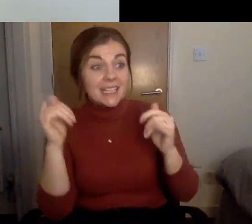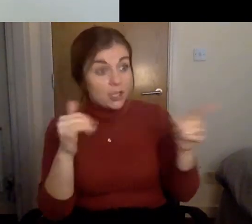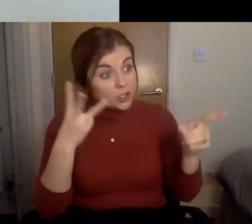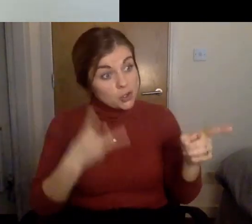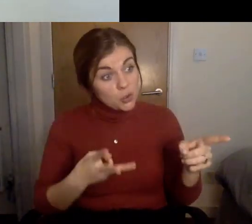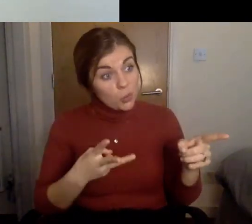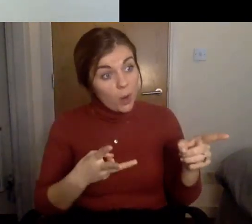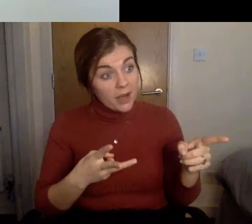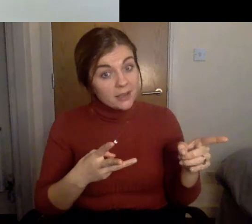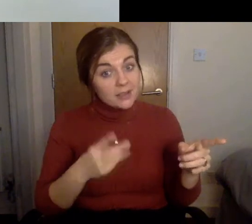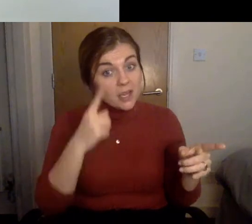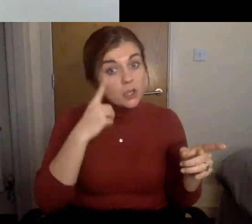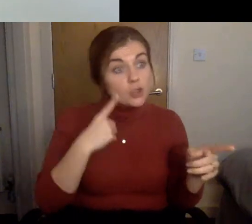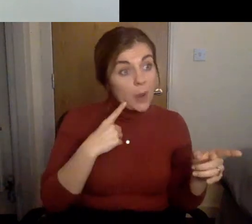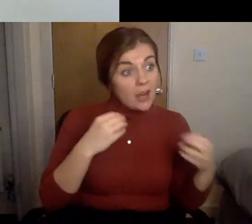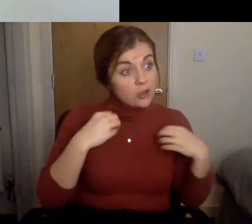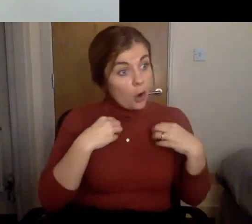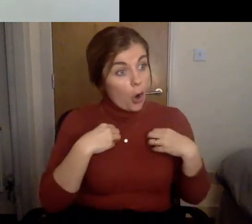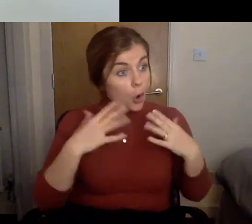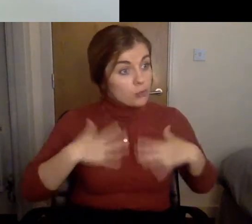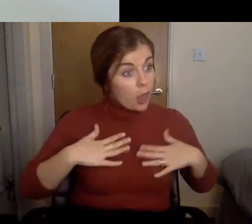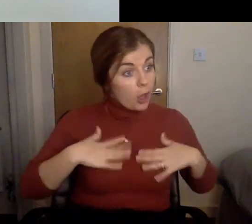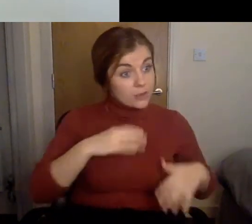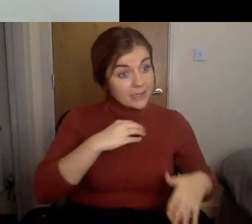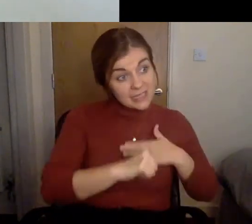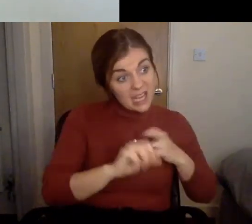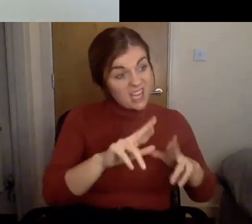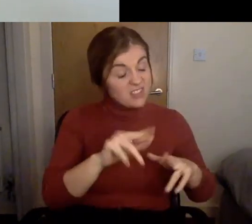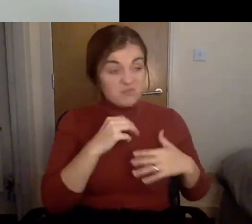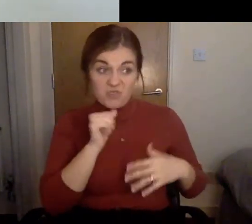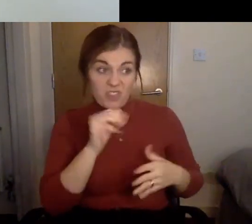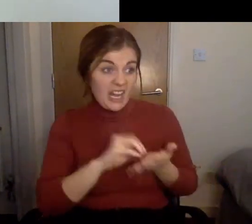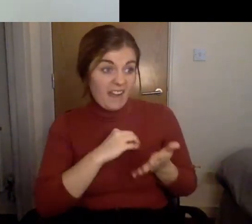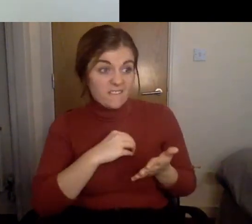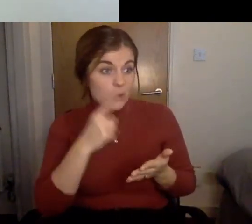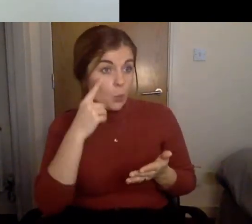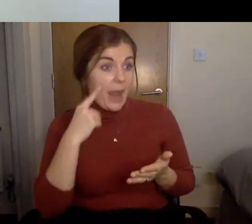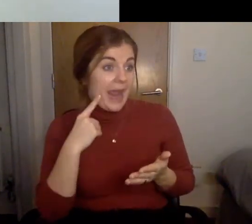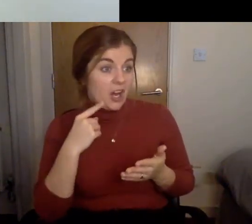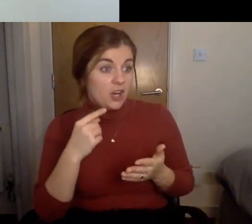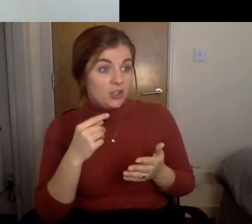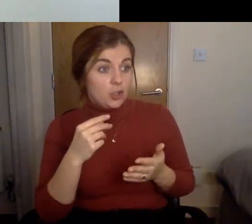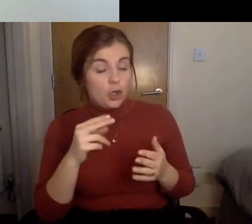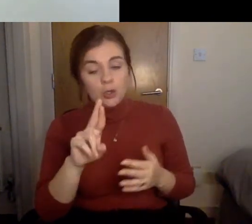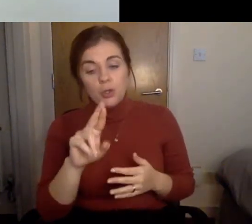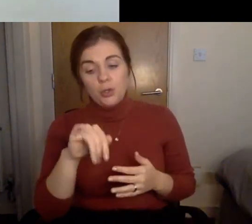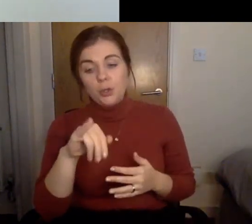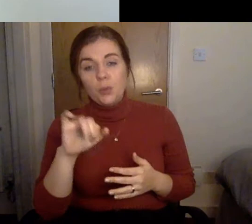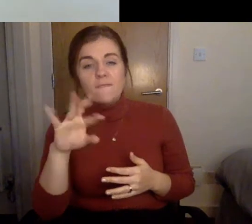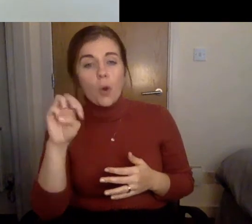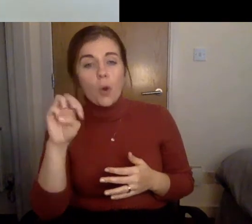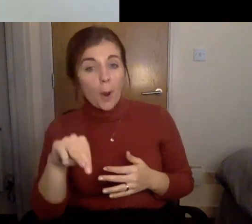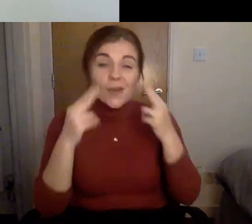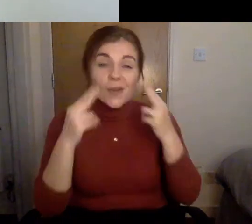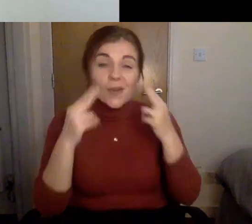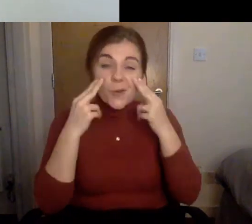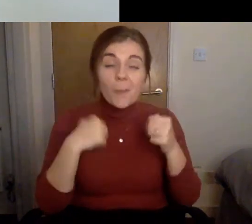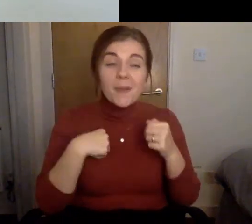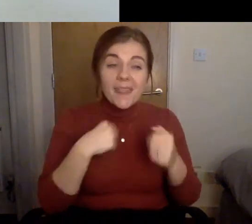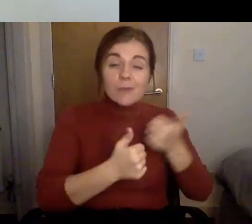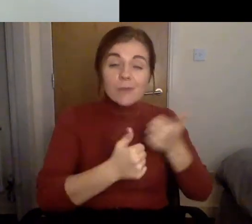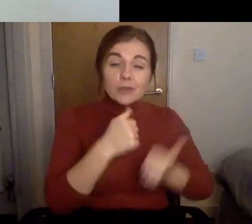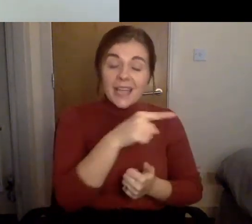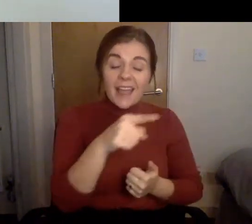civvies that day? You don't have to wear your uniform if you don't want to. And, you know, generally they really appreciate things like that. And even where they